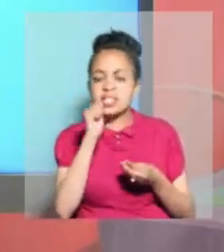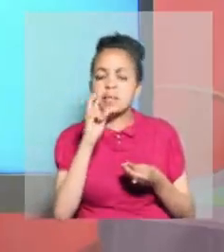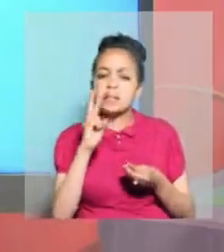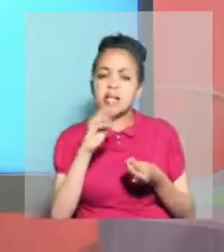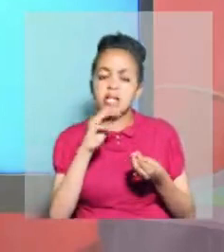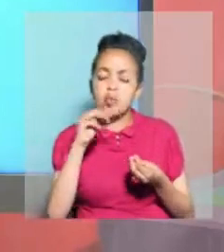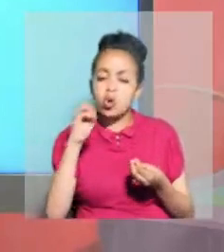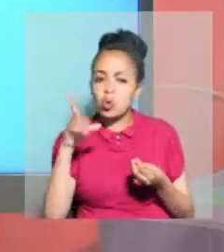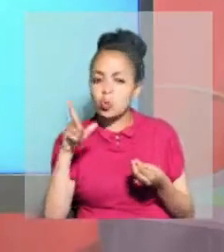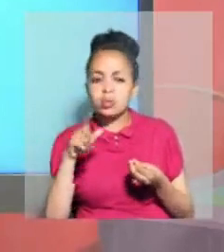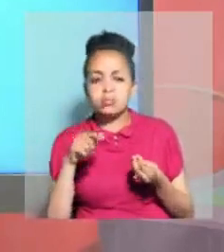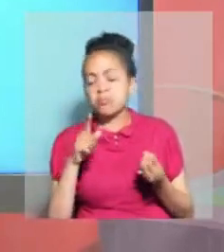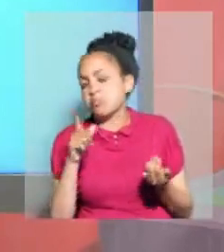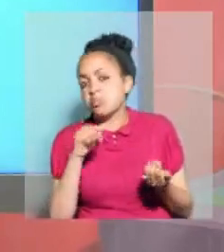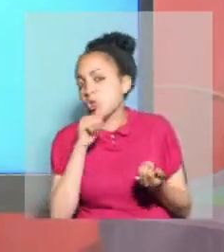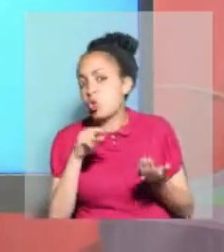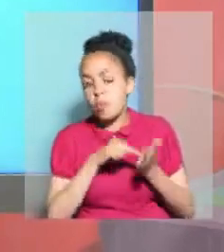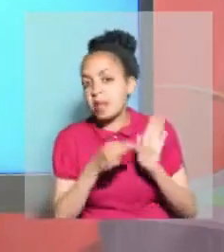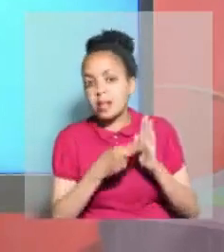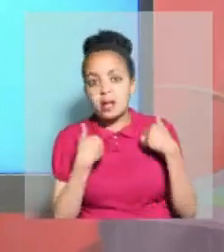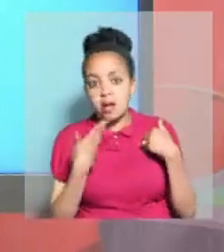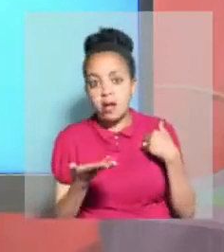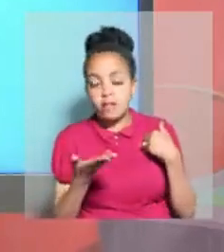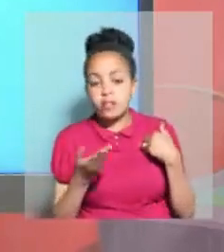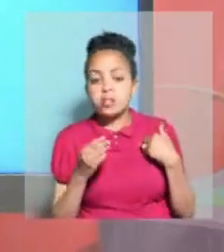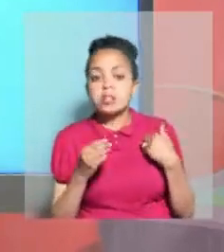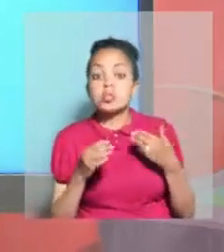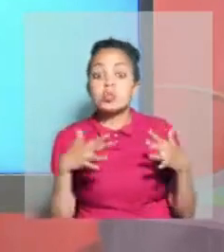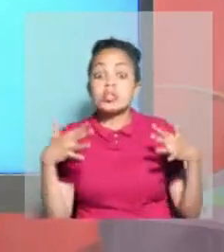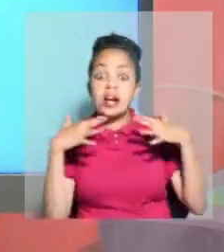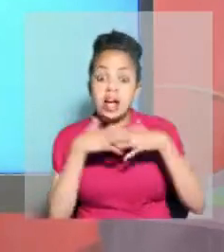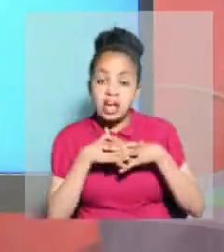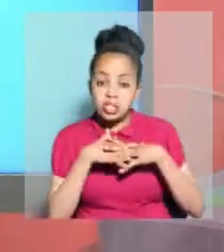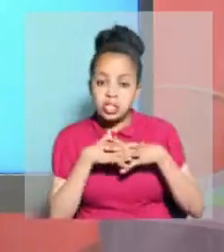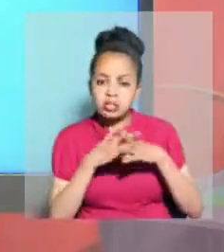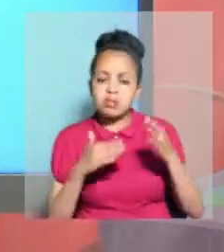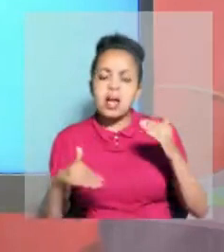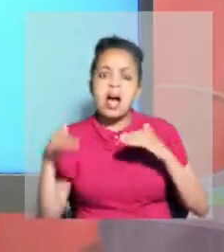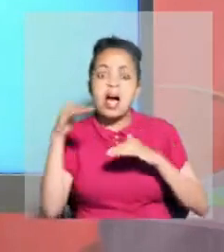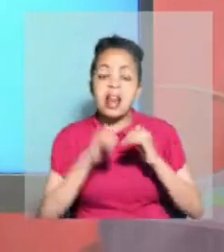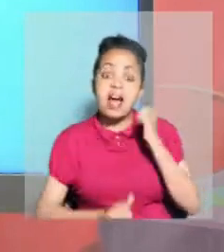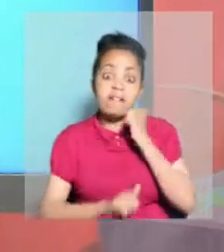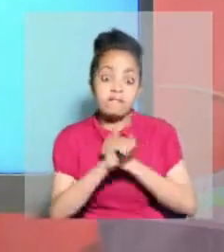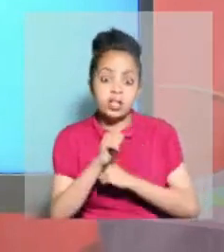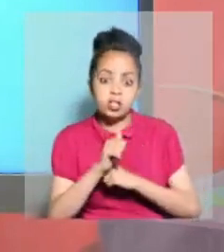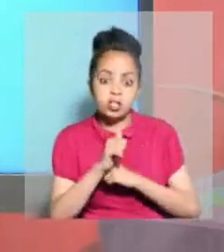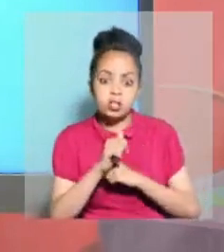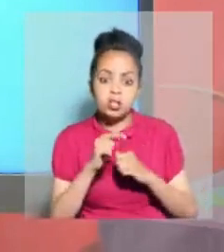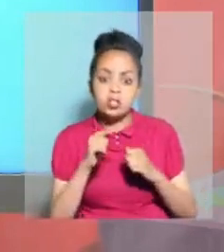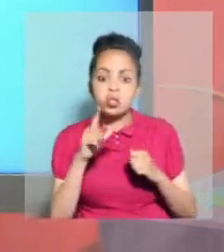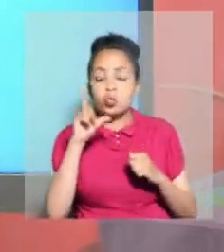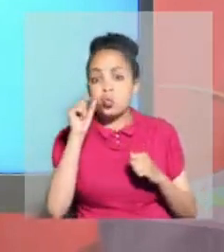it doesn't meaning. No meaning here. So reaction rate become highly affected, 220